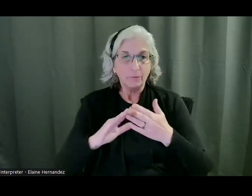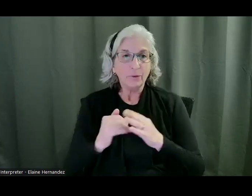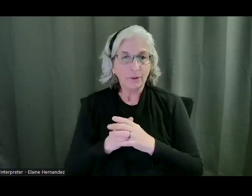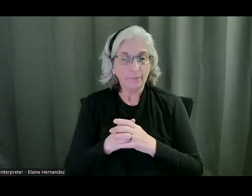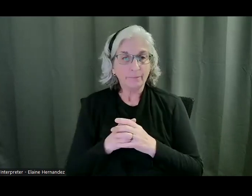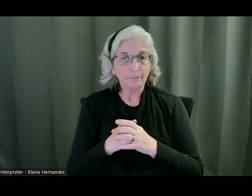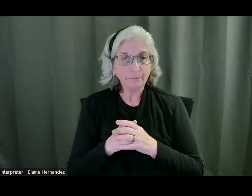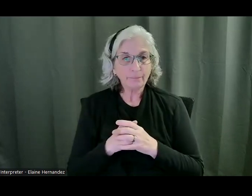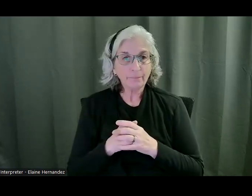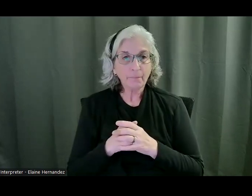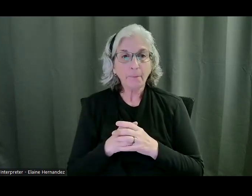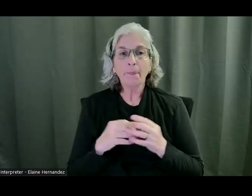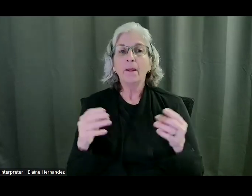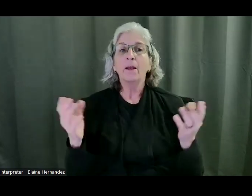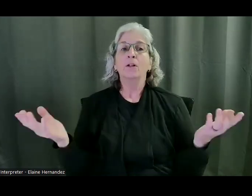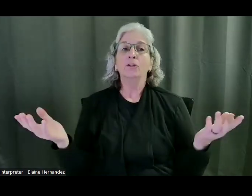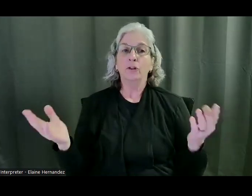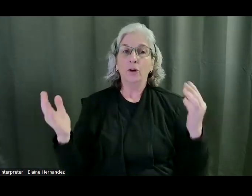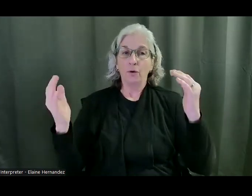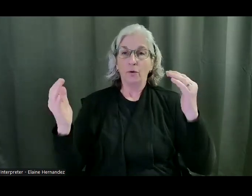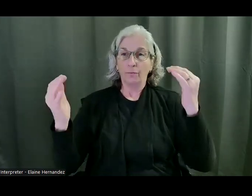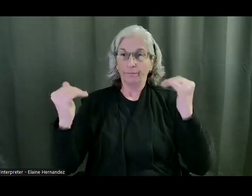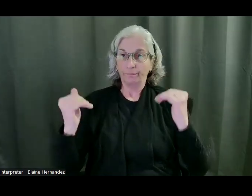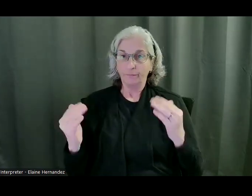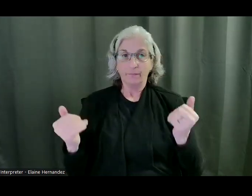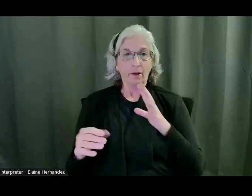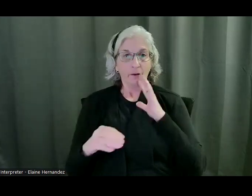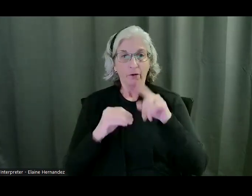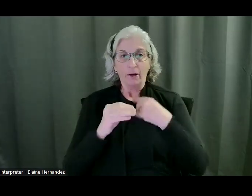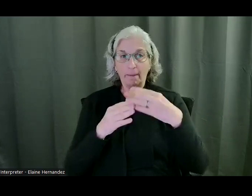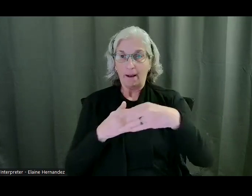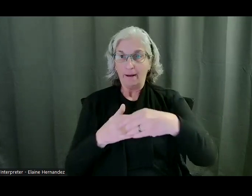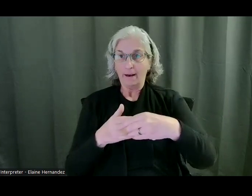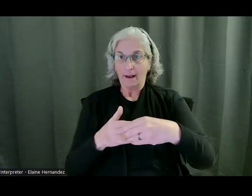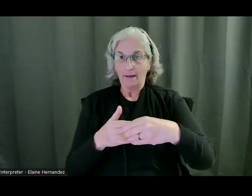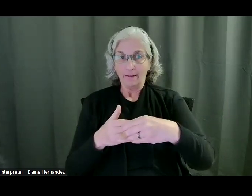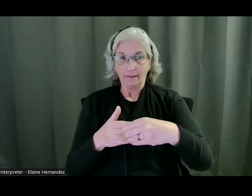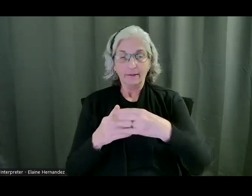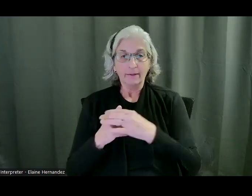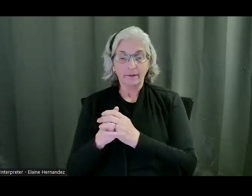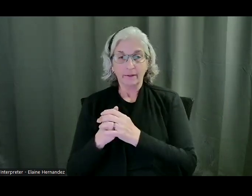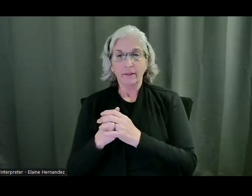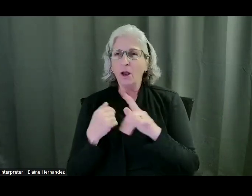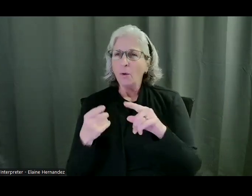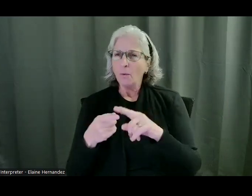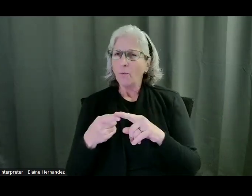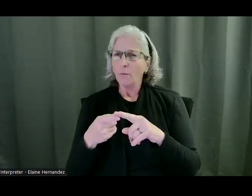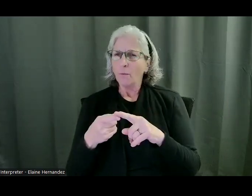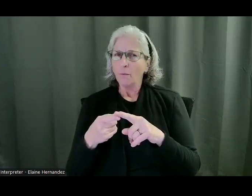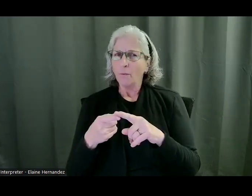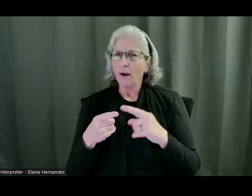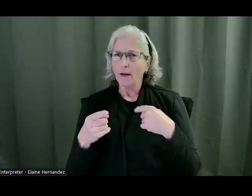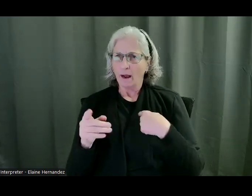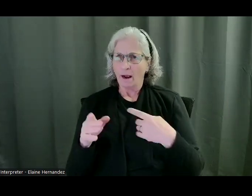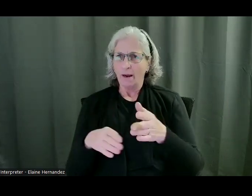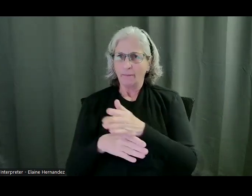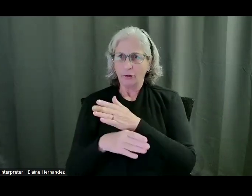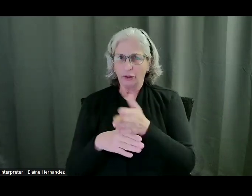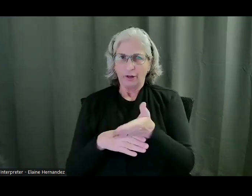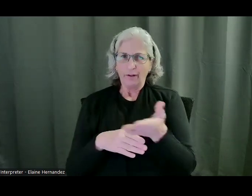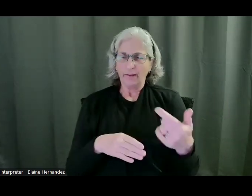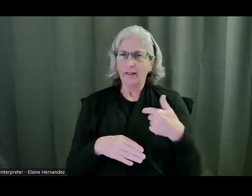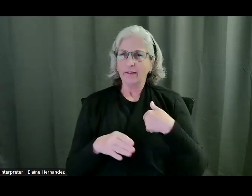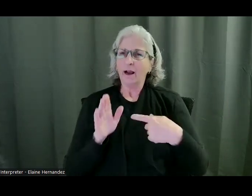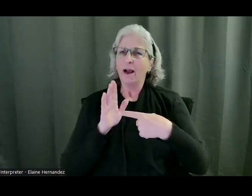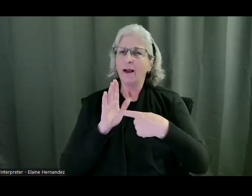So, real quick, just some guidance I'm going to share with you. And do note, what I'm sharing is more of kind of the macro level. I'm just